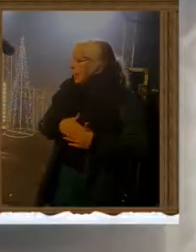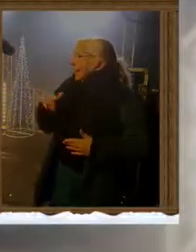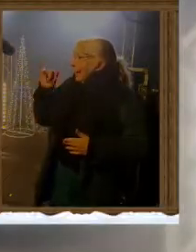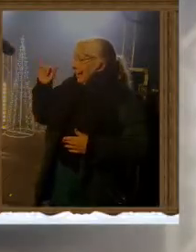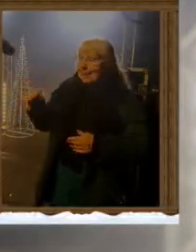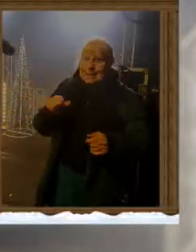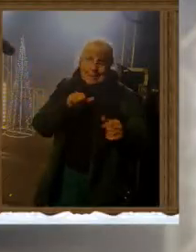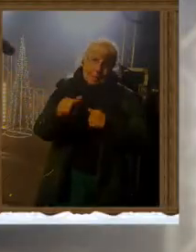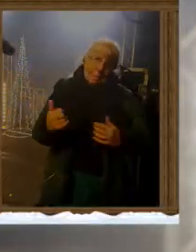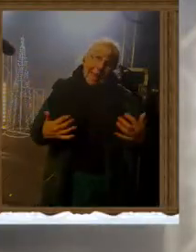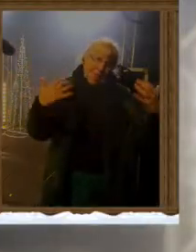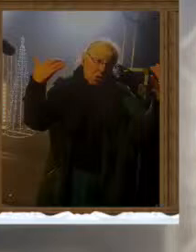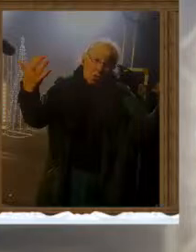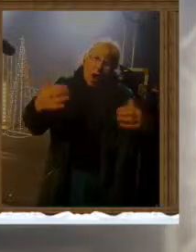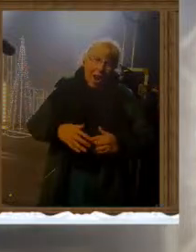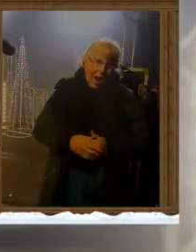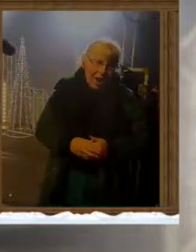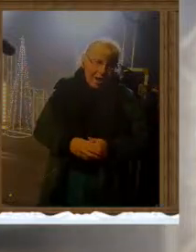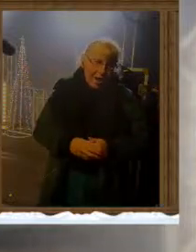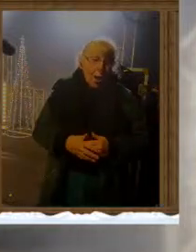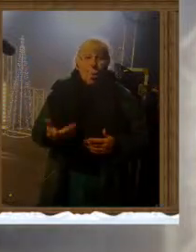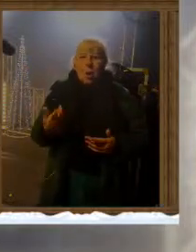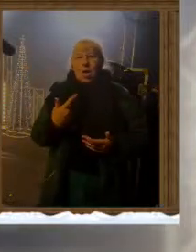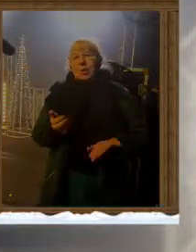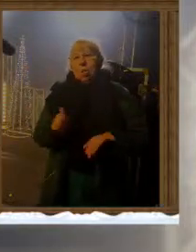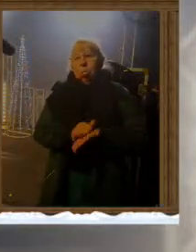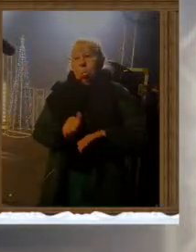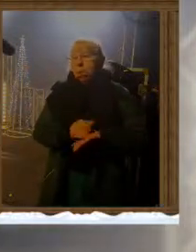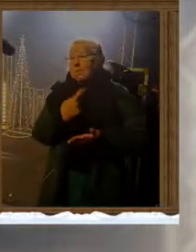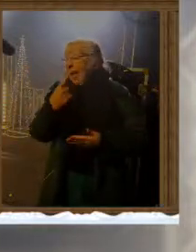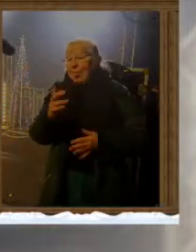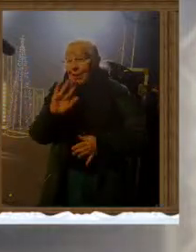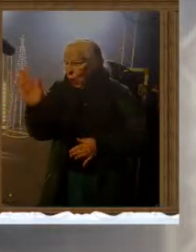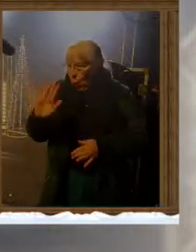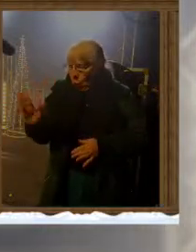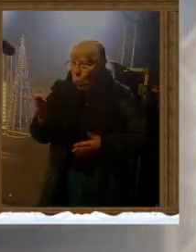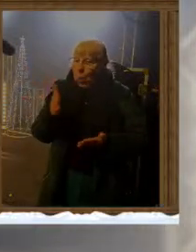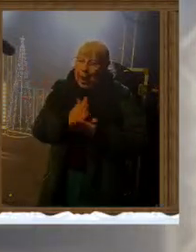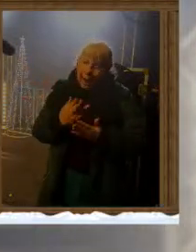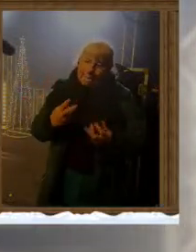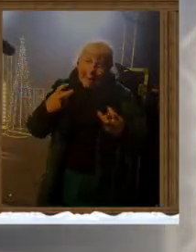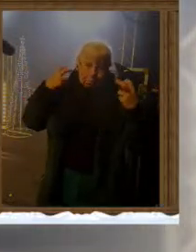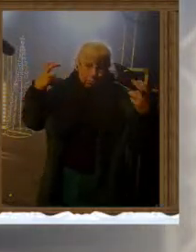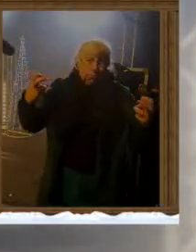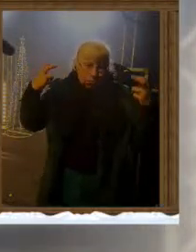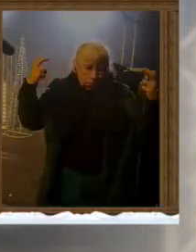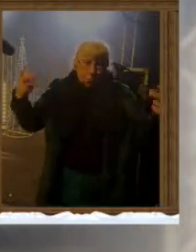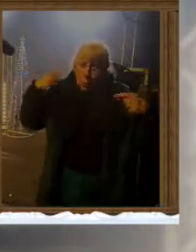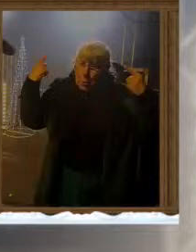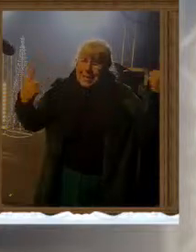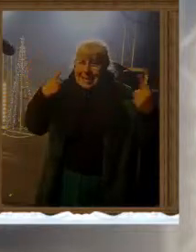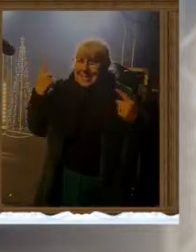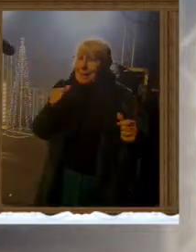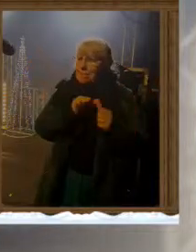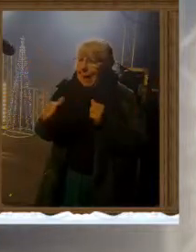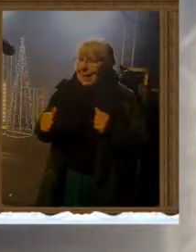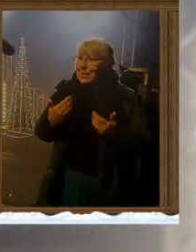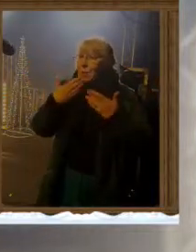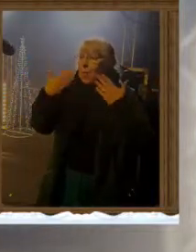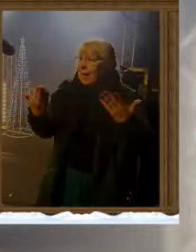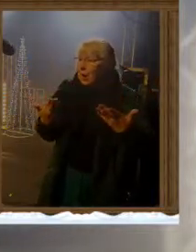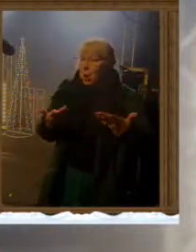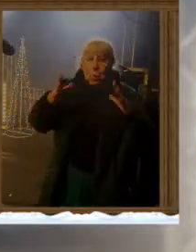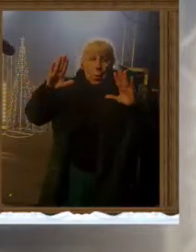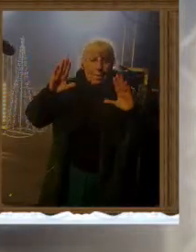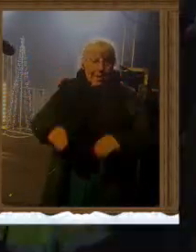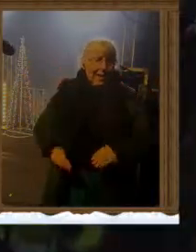our best crowd this week. We're not just saying that, and I know people always say that, but you really have been our loudest and our best crowd. So thank you. We're going to wrap up our